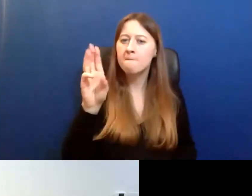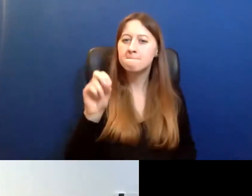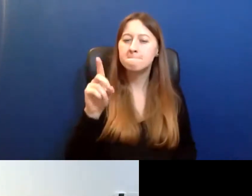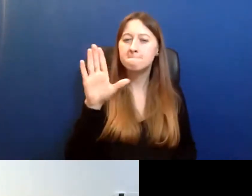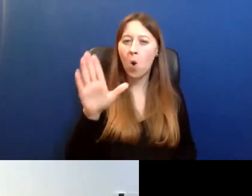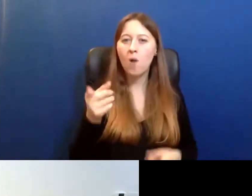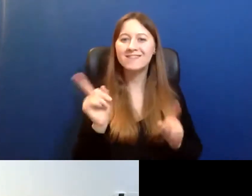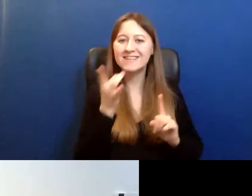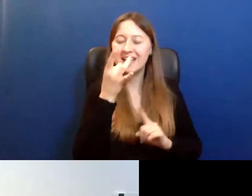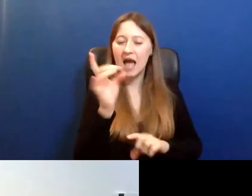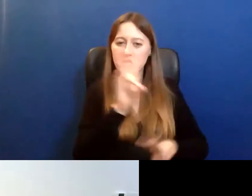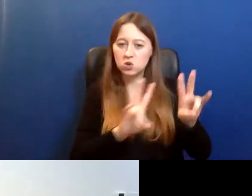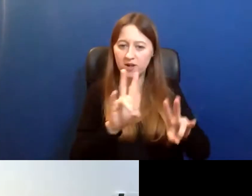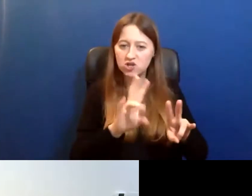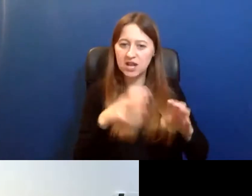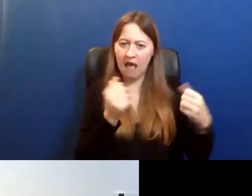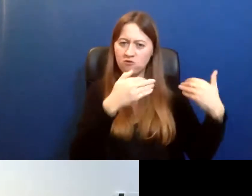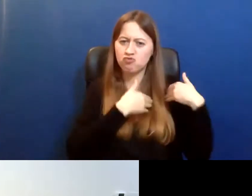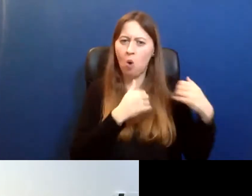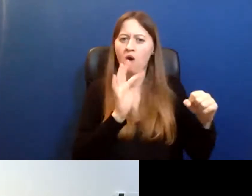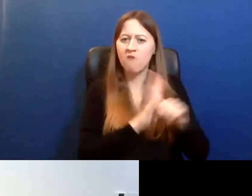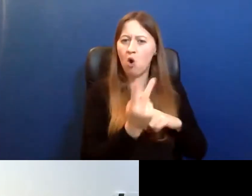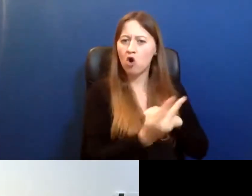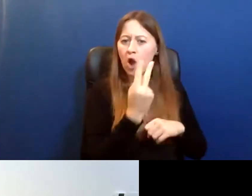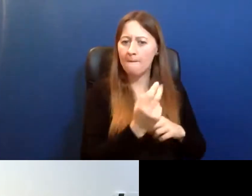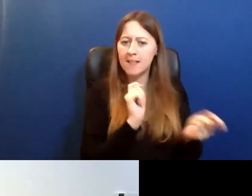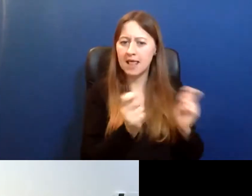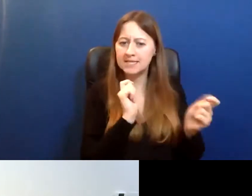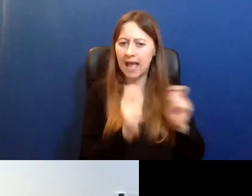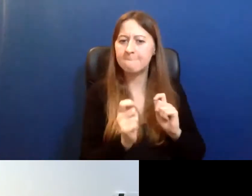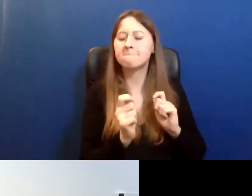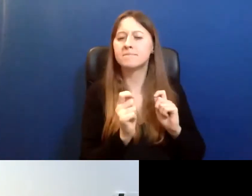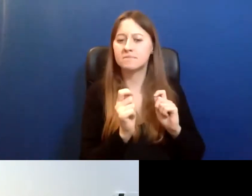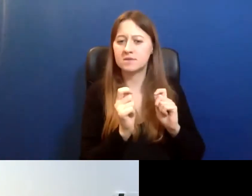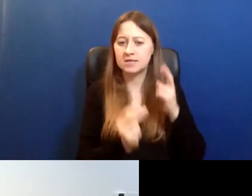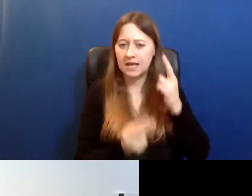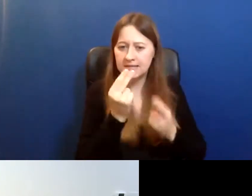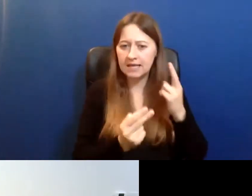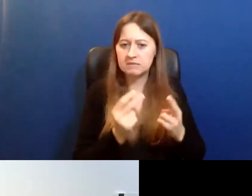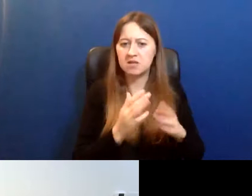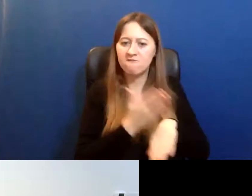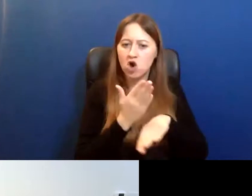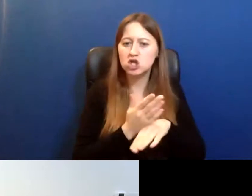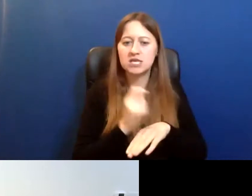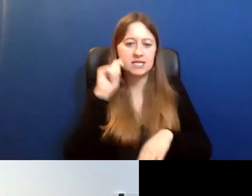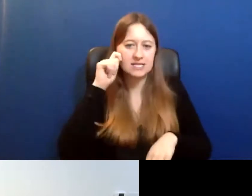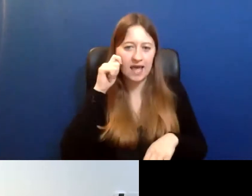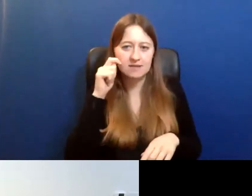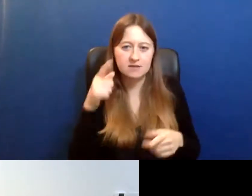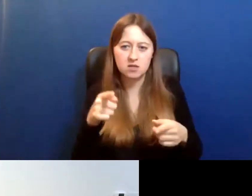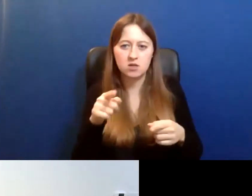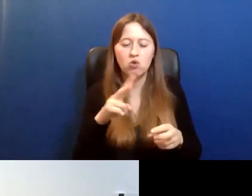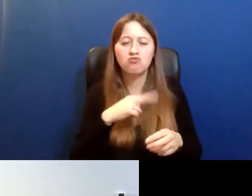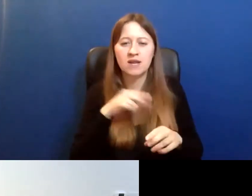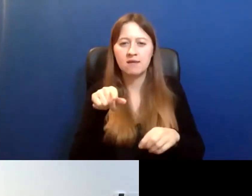coupling adaptive functioning tests such as the ABAS to such assessment? It covers an aspect of